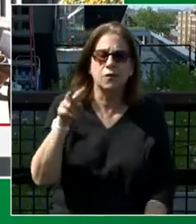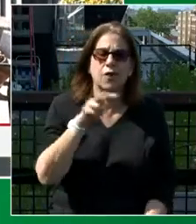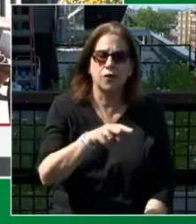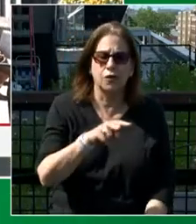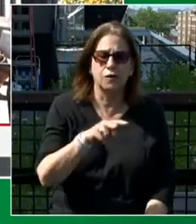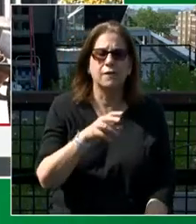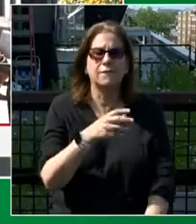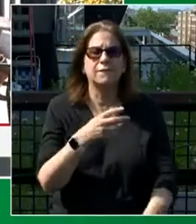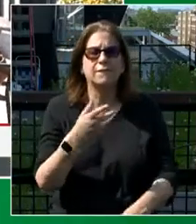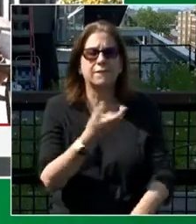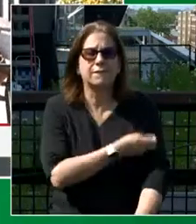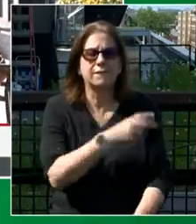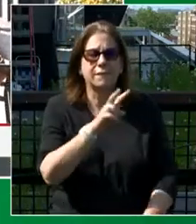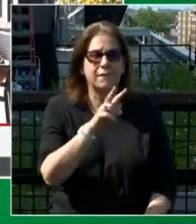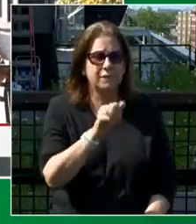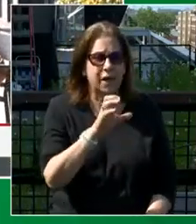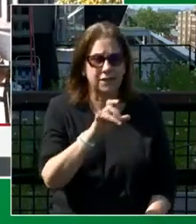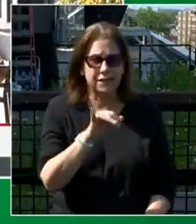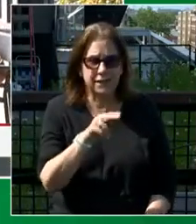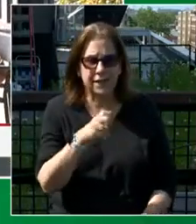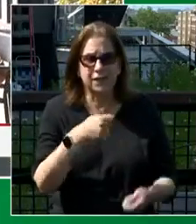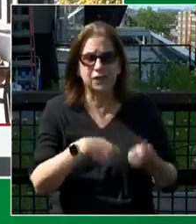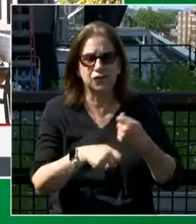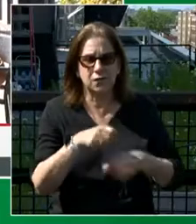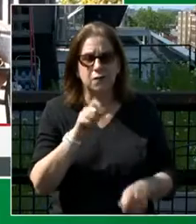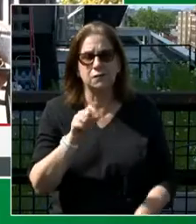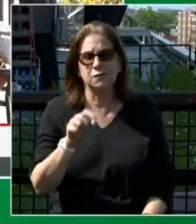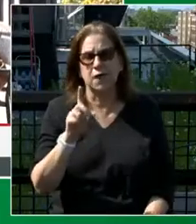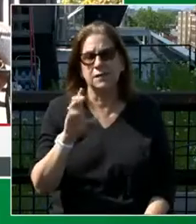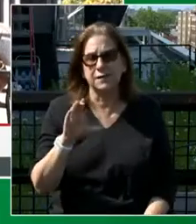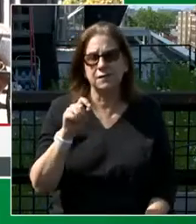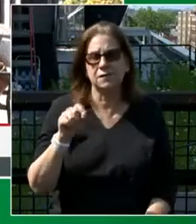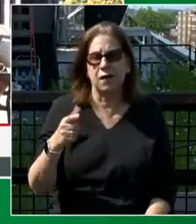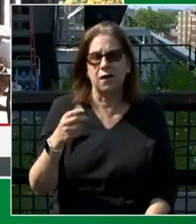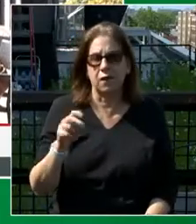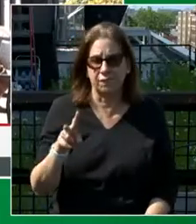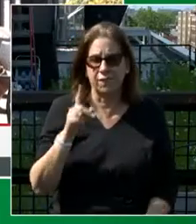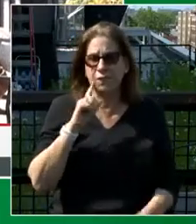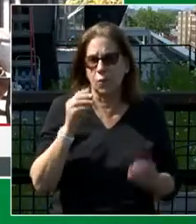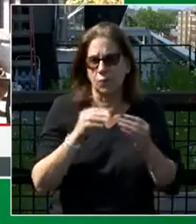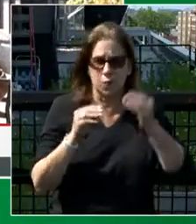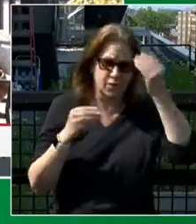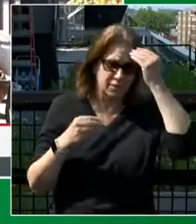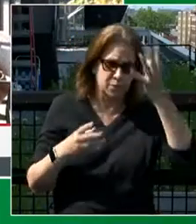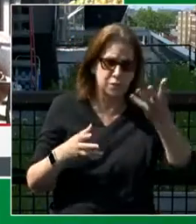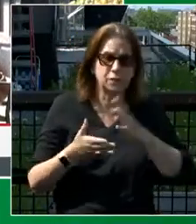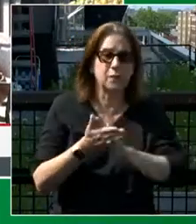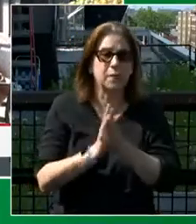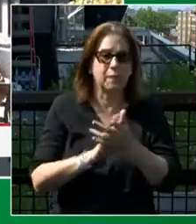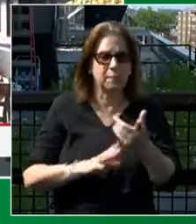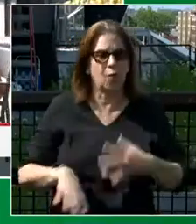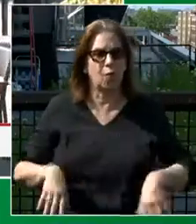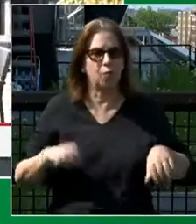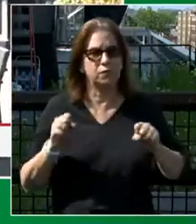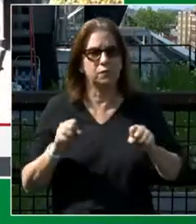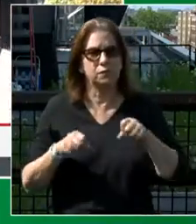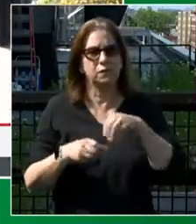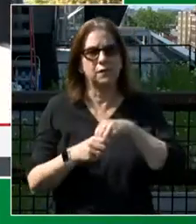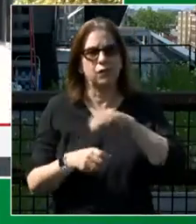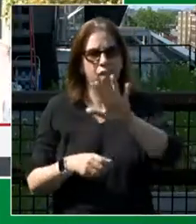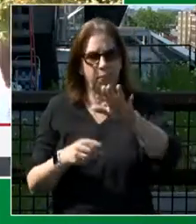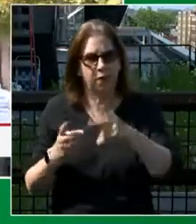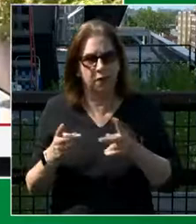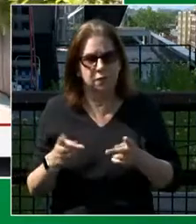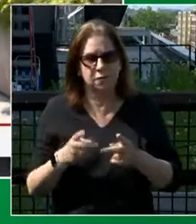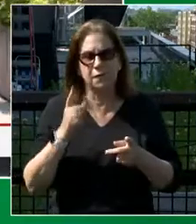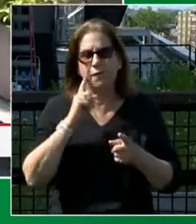vaccineexchange.dc.gov, and that's where you can find information and express interest about being a host site for a vaccine clinic. Sabangale,